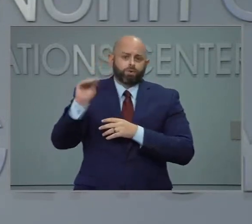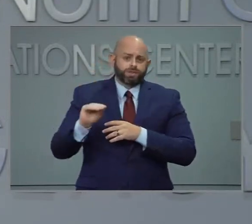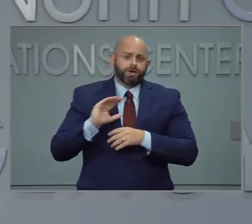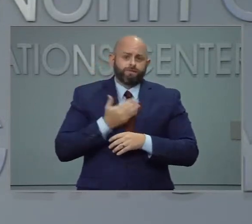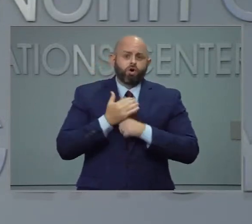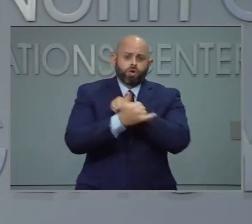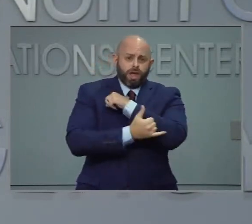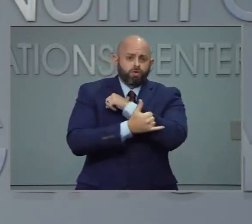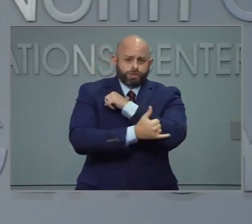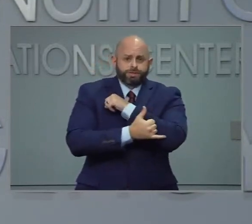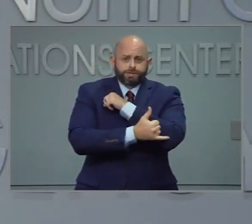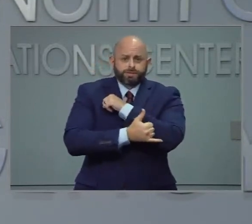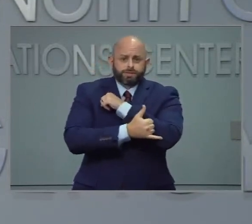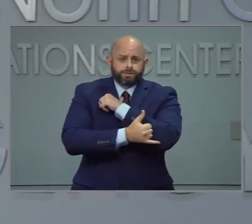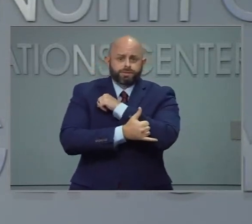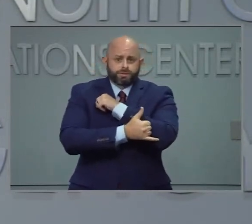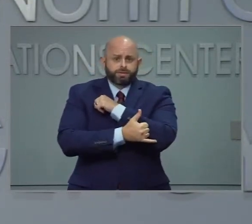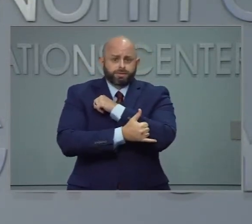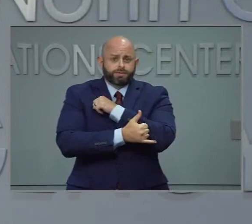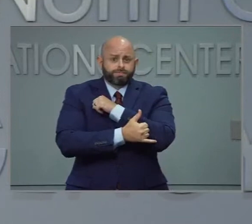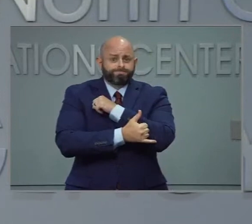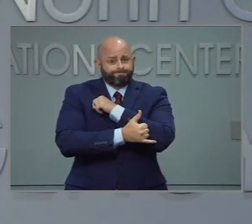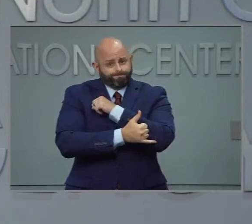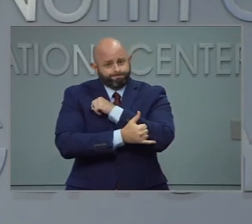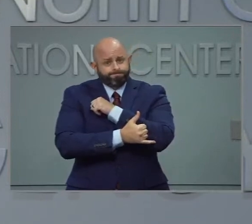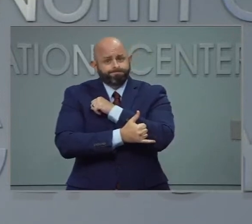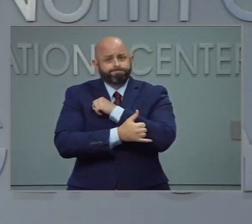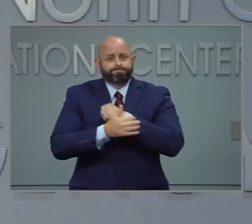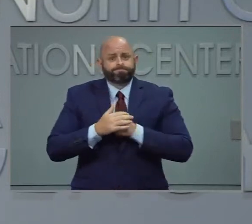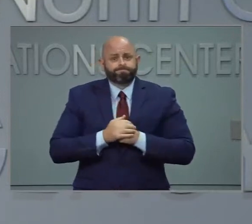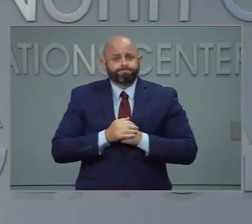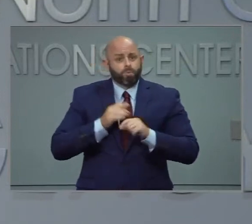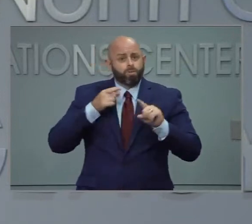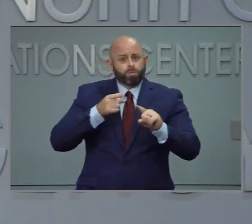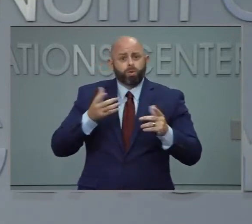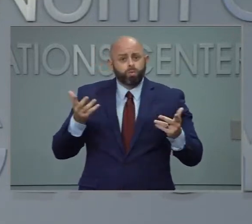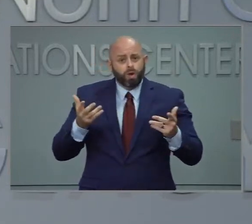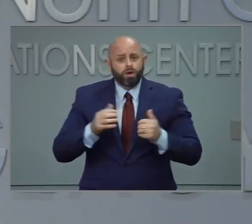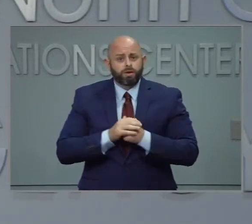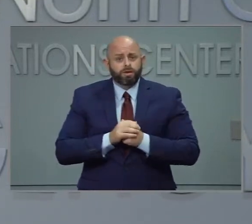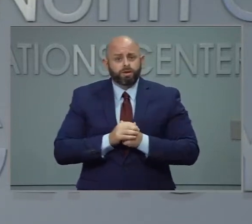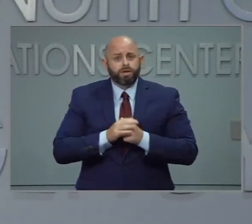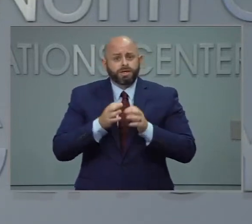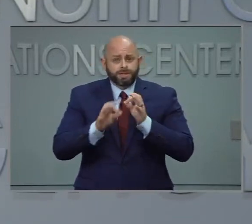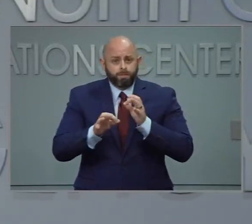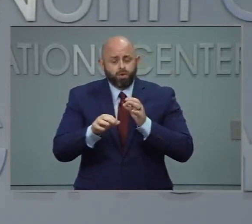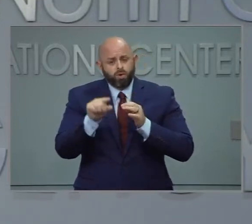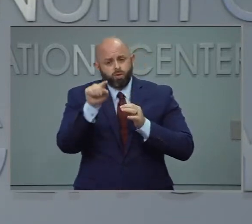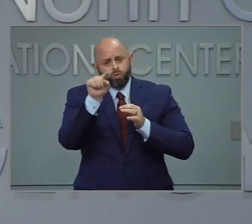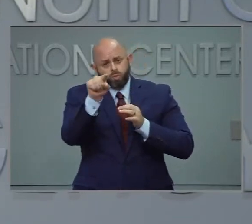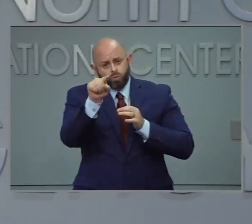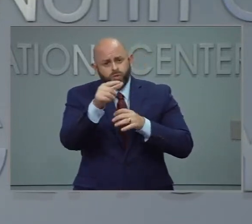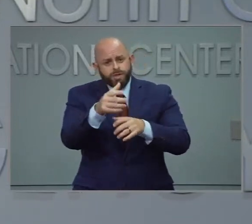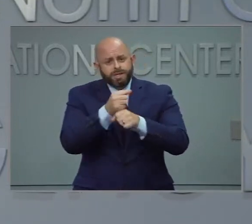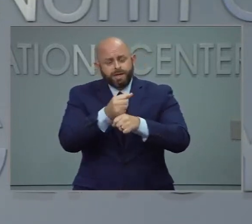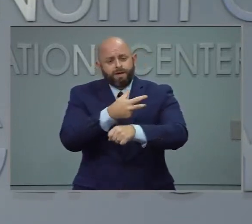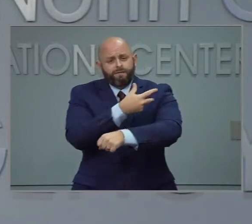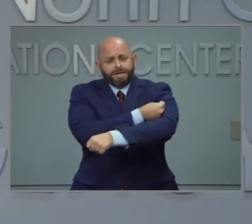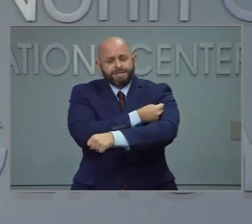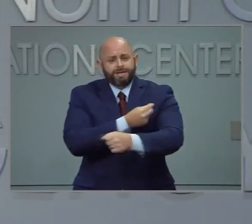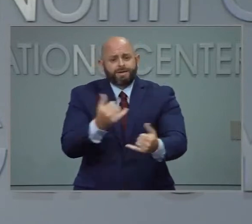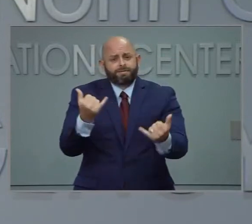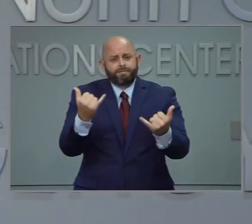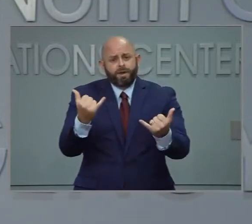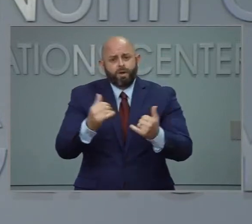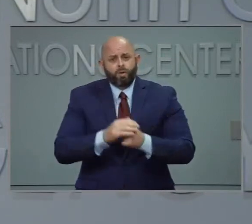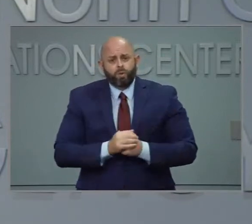counties. So what's the bottom line here? It's simple. Get a vaccine now. It will